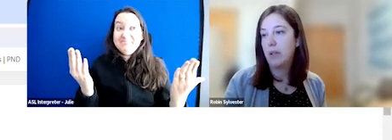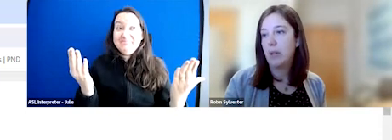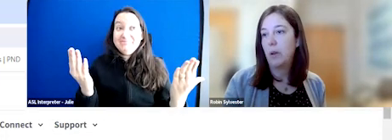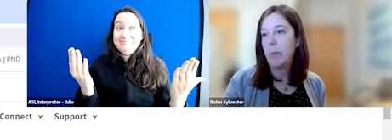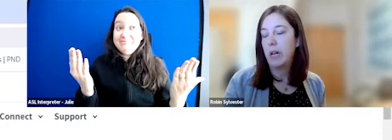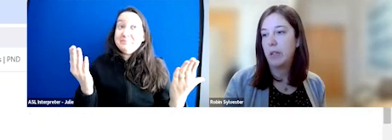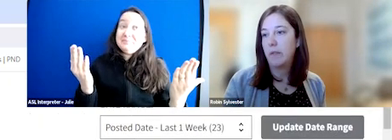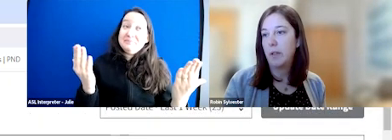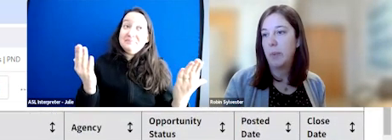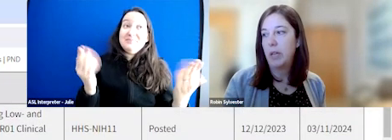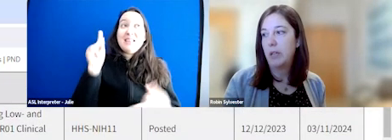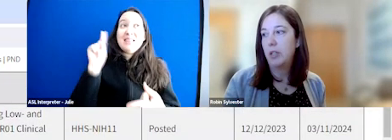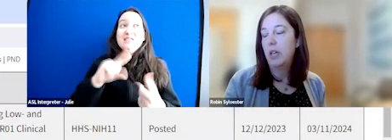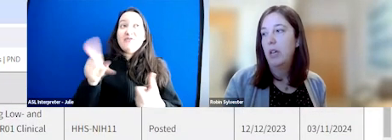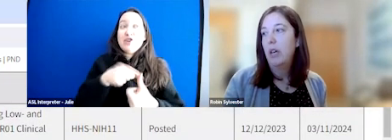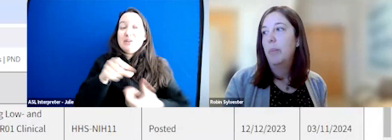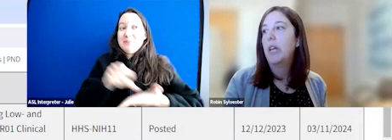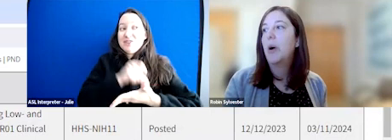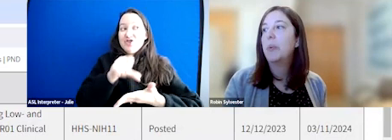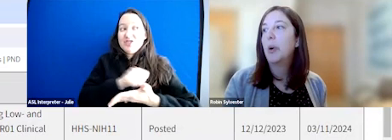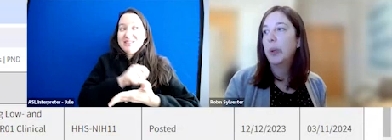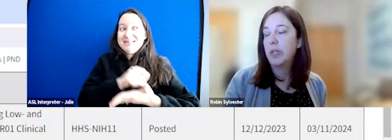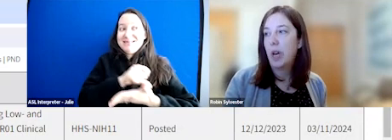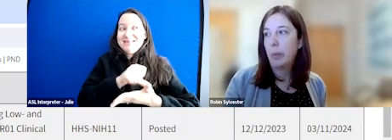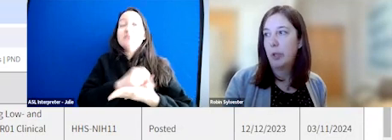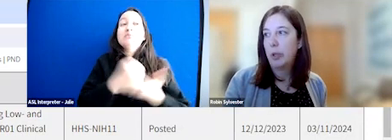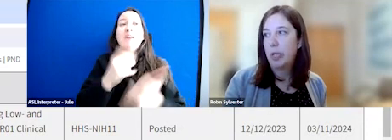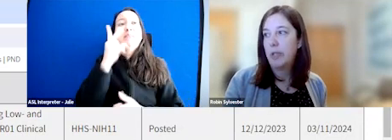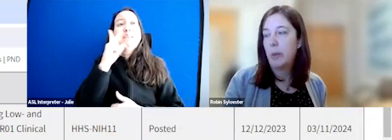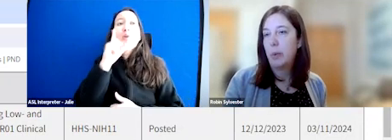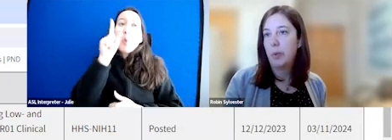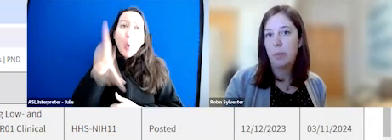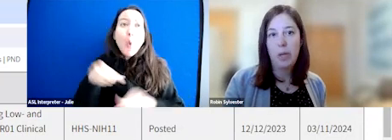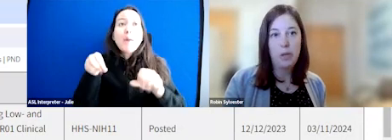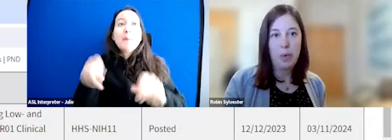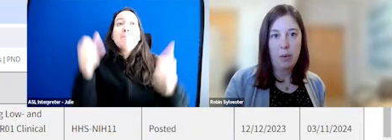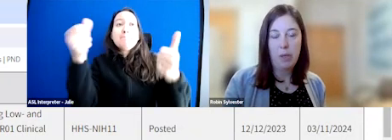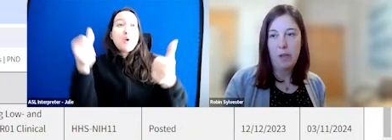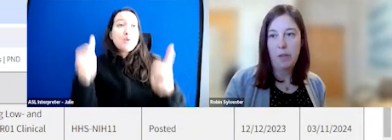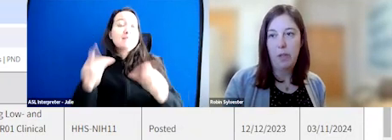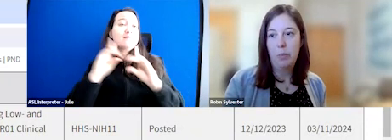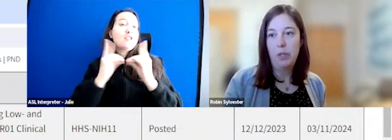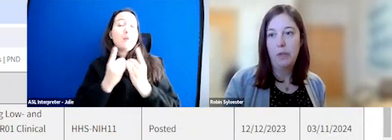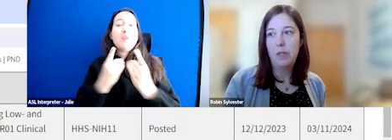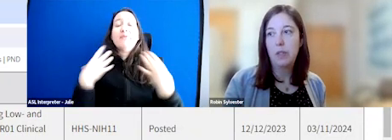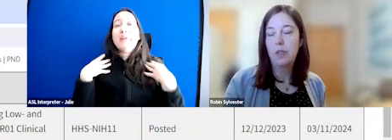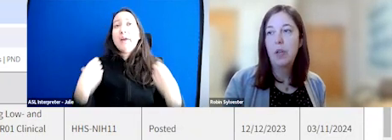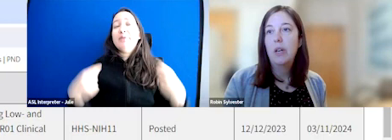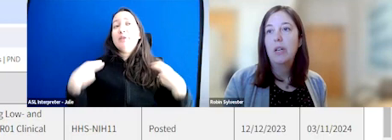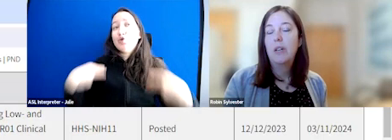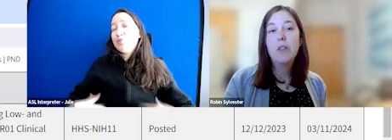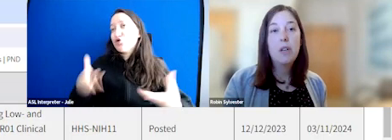less. So I had to go back to the first page. But now I only see opportunities that are posted by the Department of Health and Human